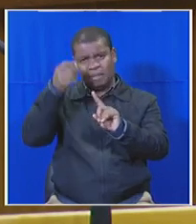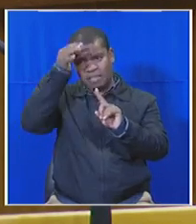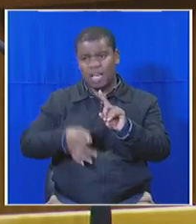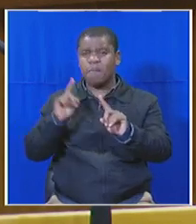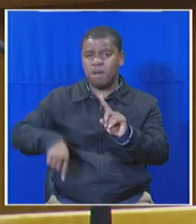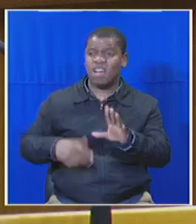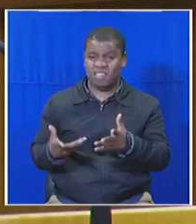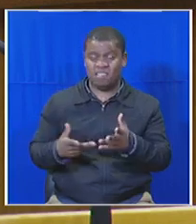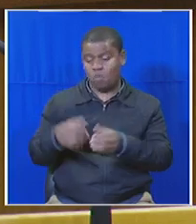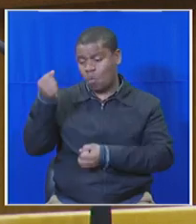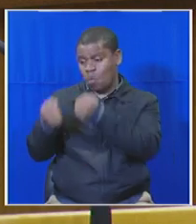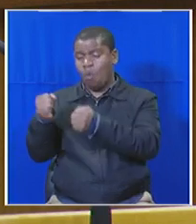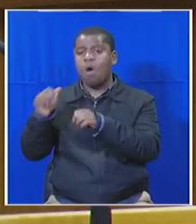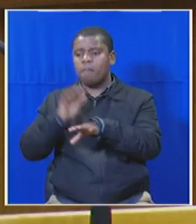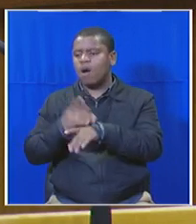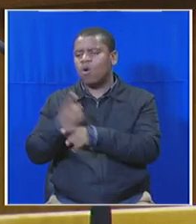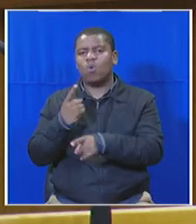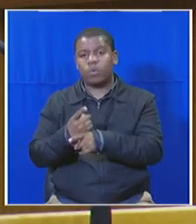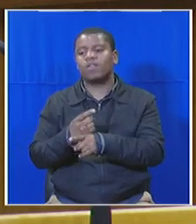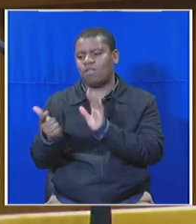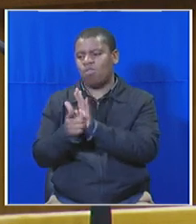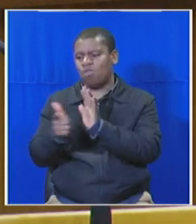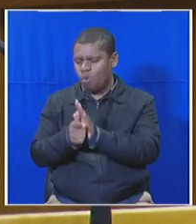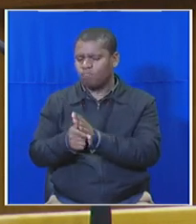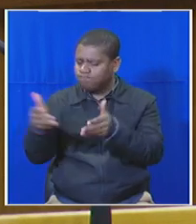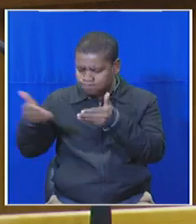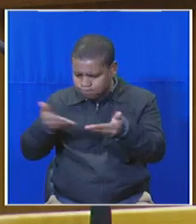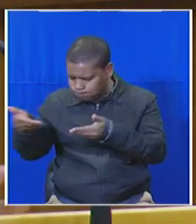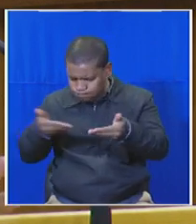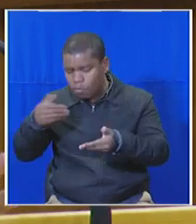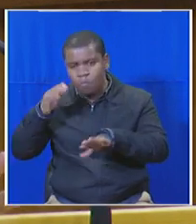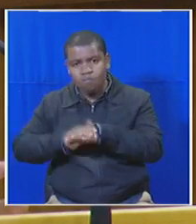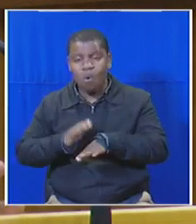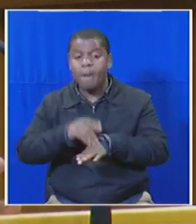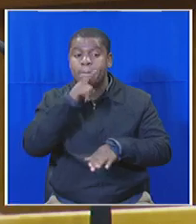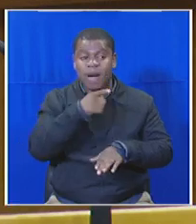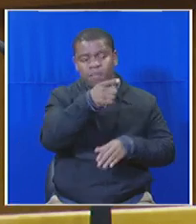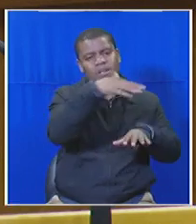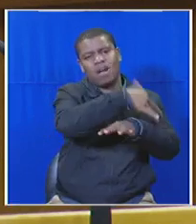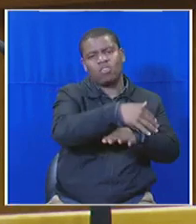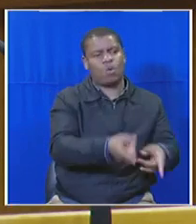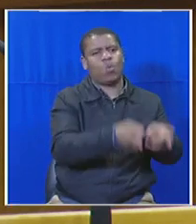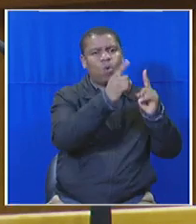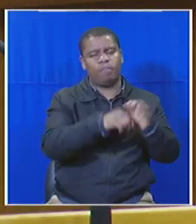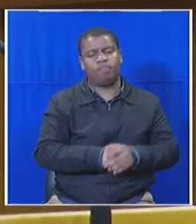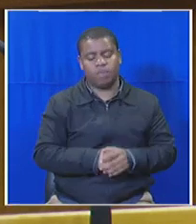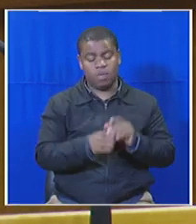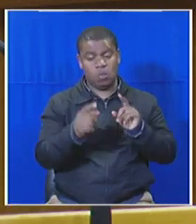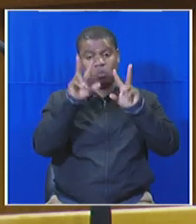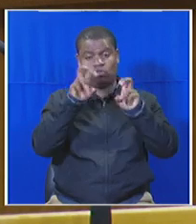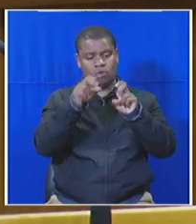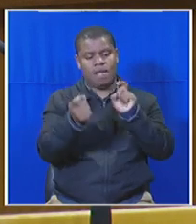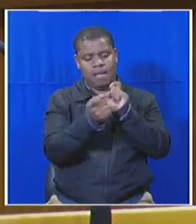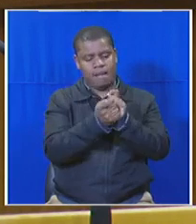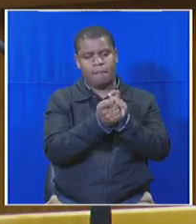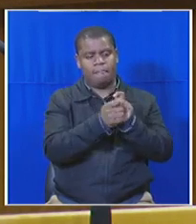the courts to wrestle with the laws laid down in the Constitutional Court case of S versus Walters, when pronouncing on whether